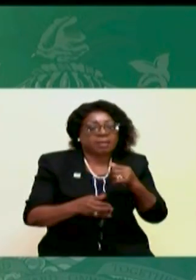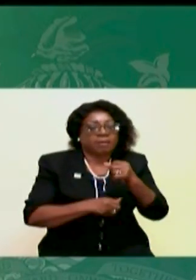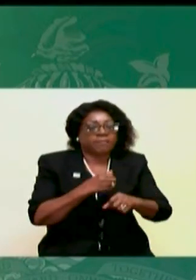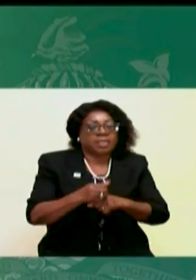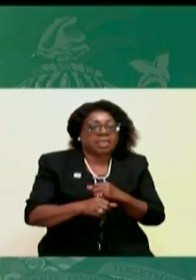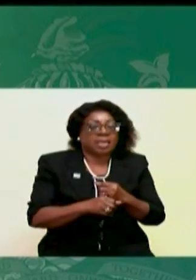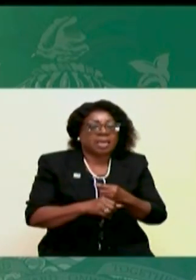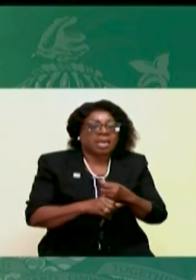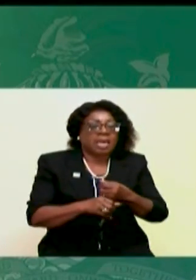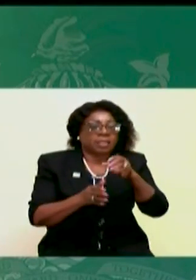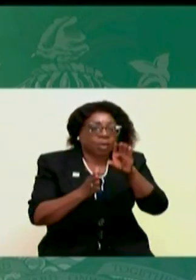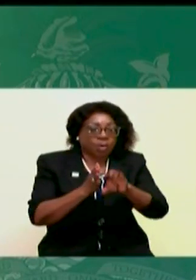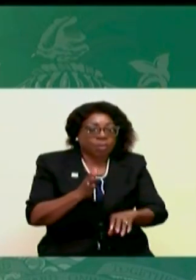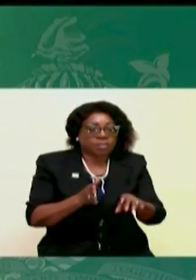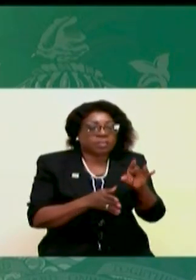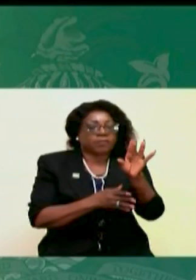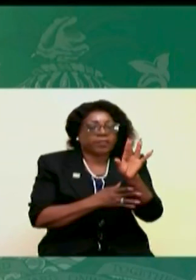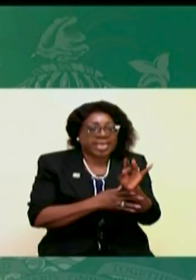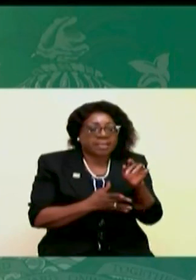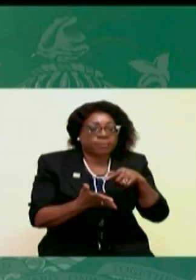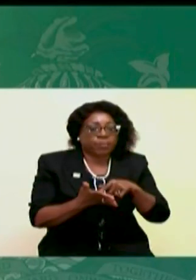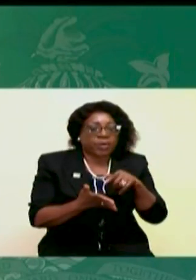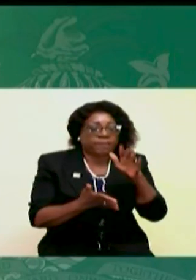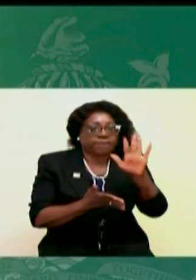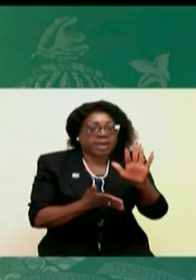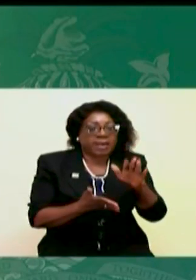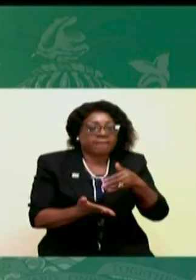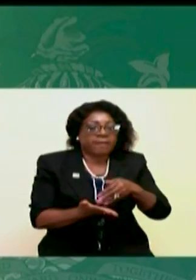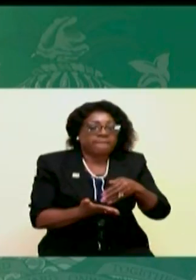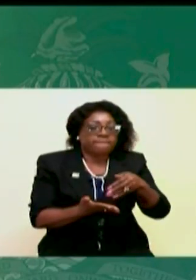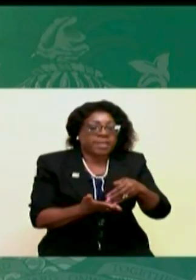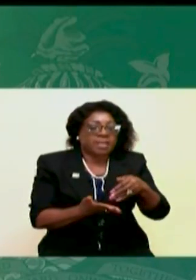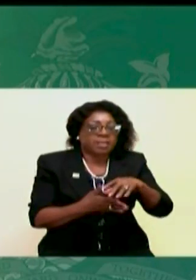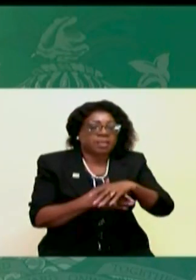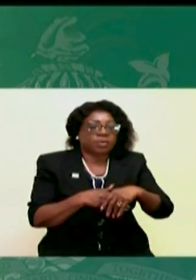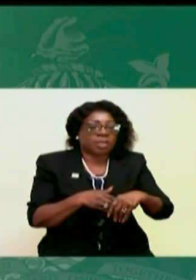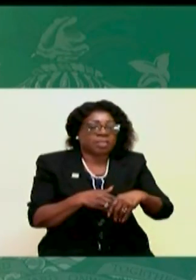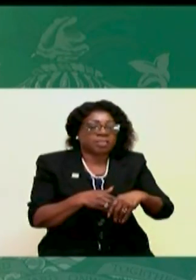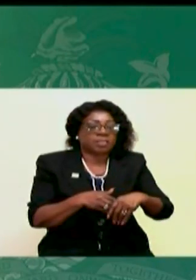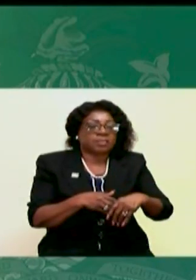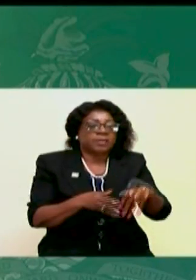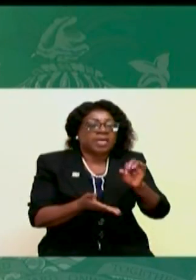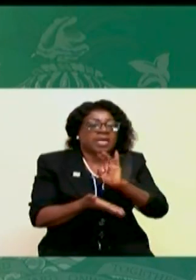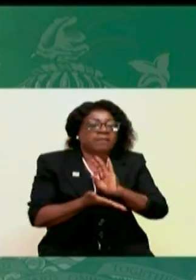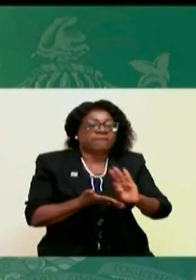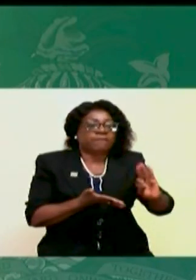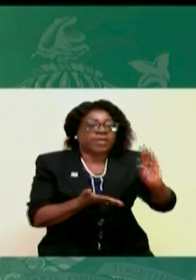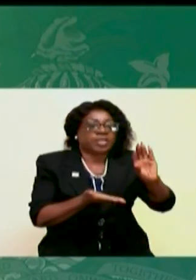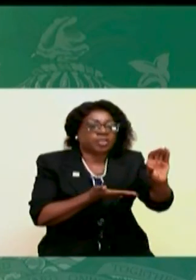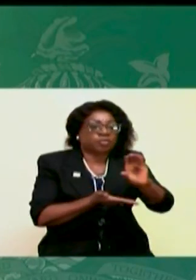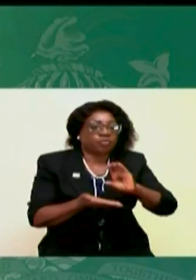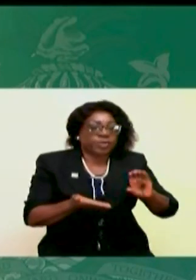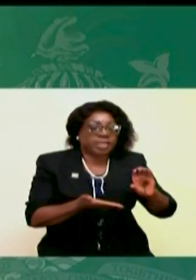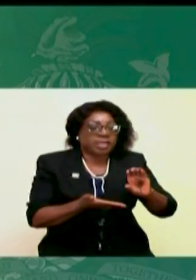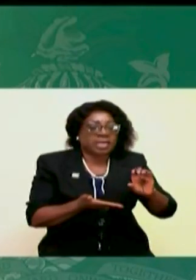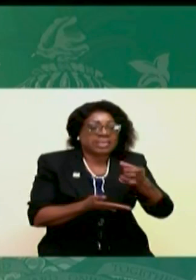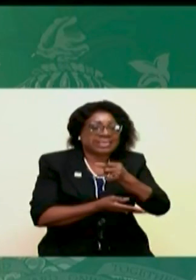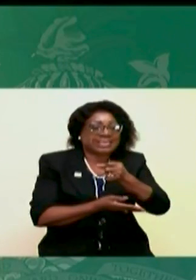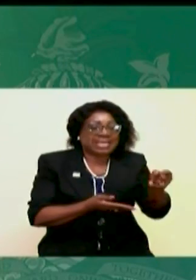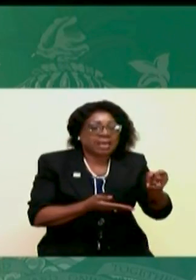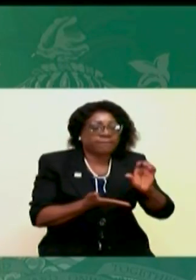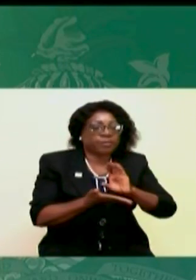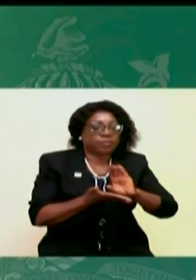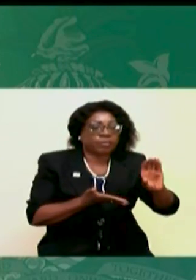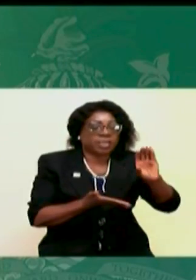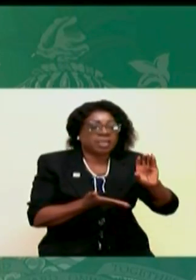cost of $8.5 million. Bridges in Fresh Creek and Stafford Creek are on course to be started